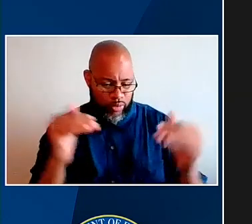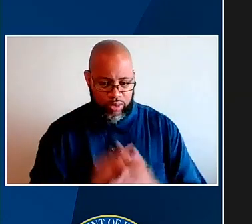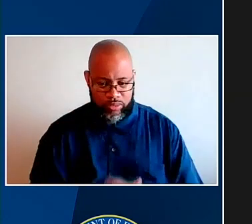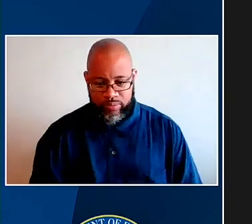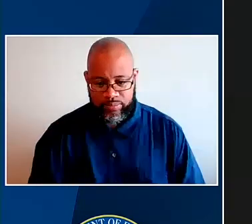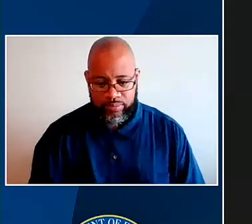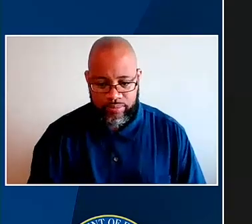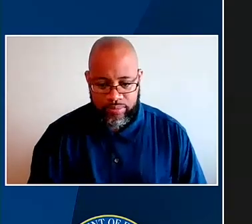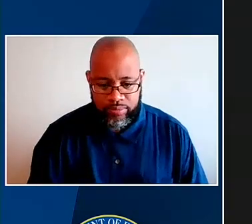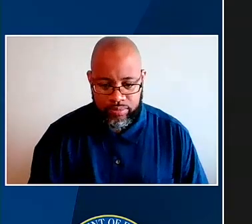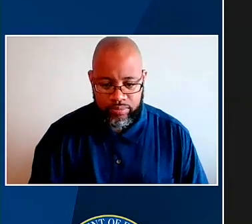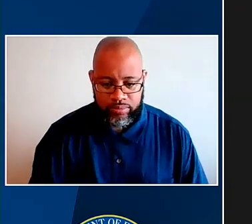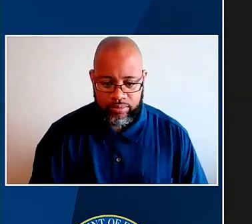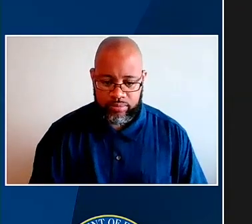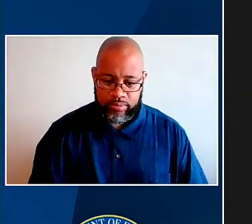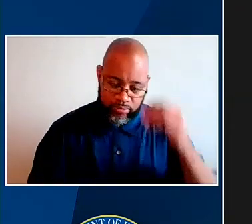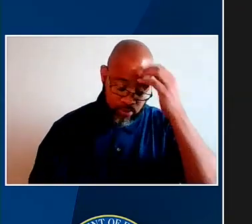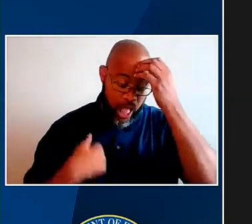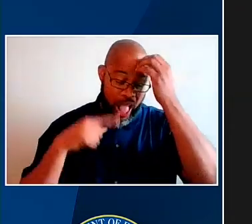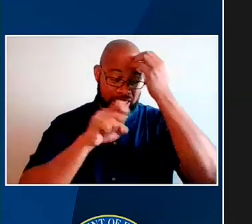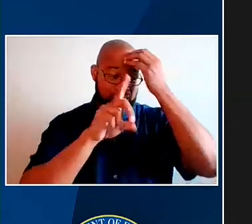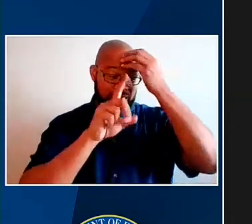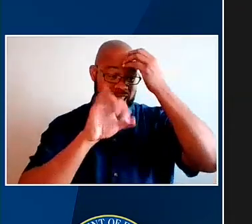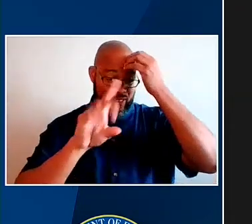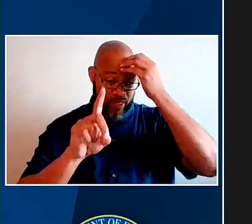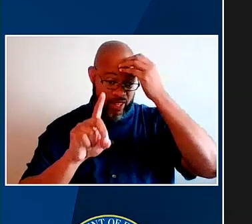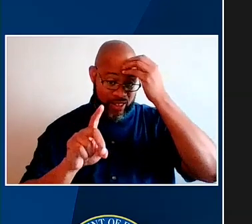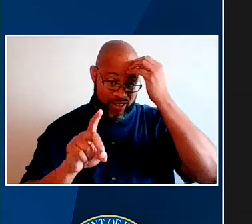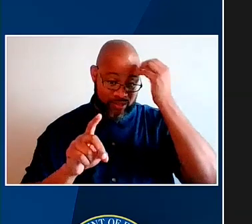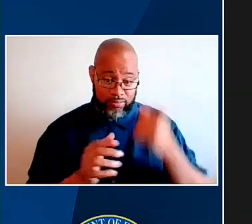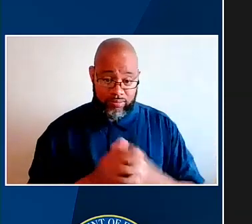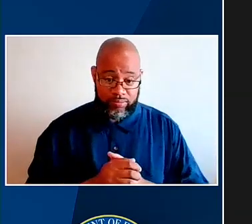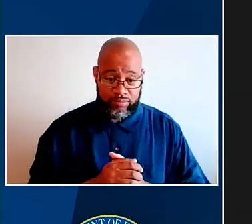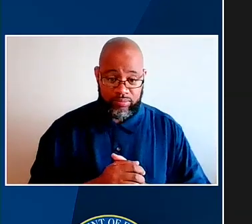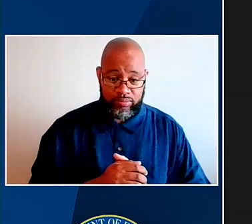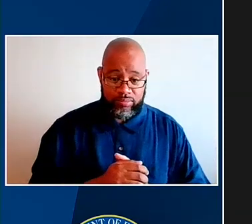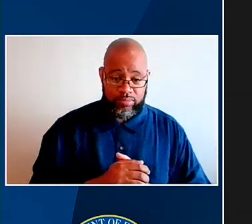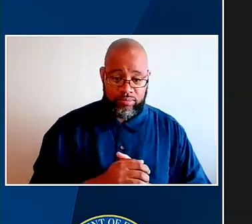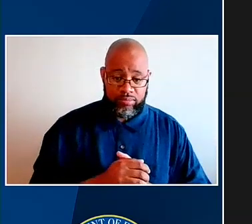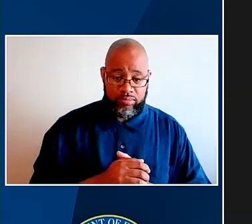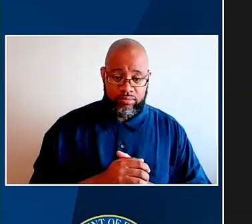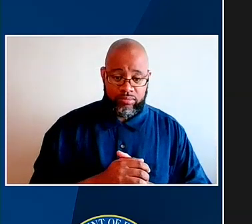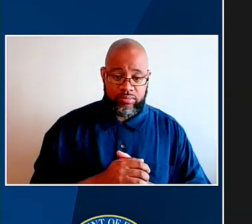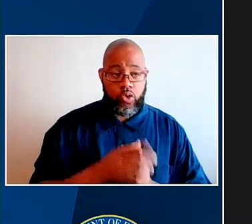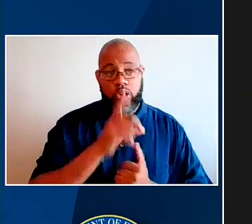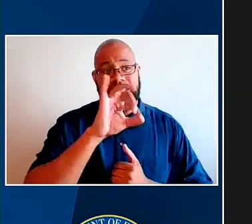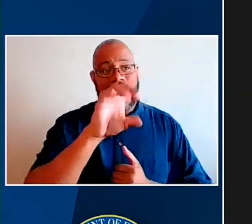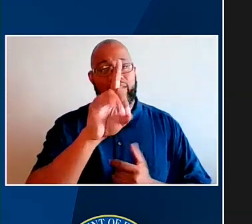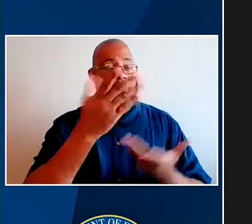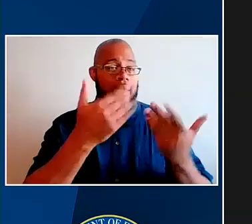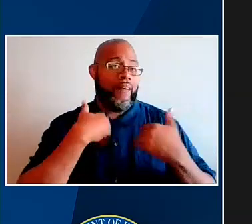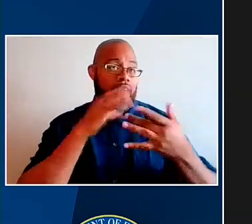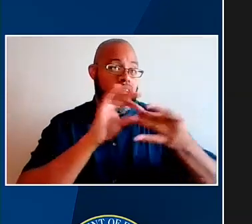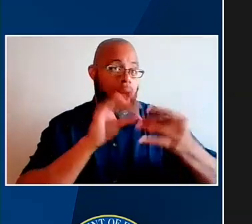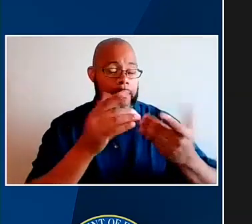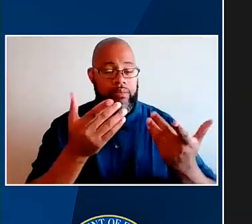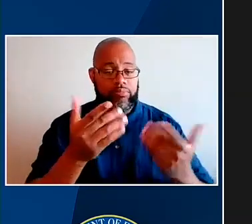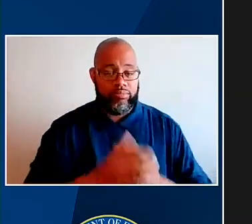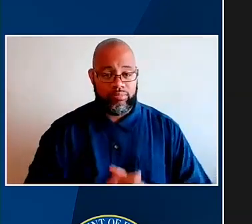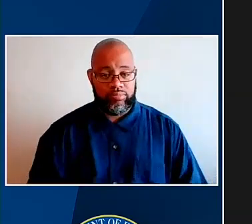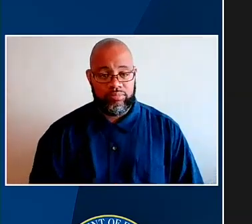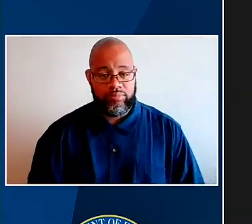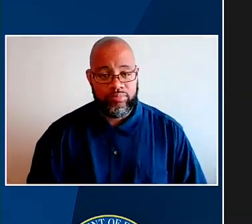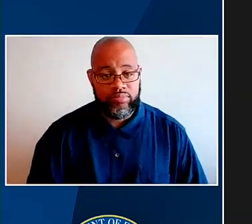would ask David, or David might have a comment about that. Turns out he does. So I'll let Dave give his opinion on that.